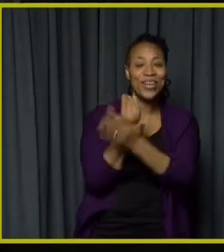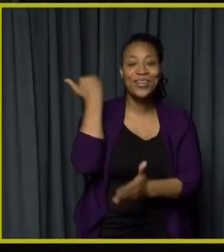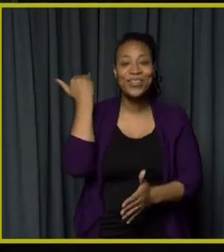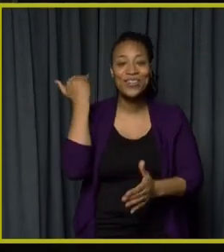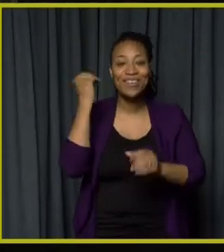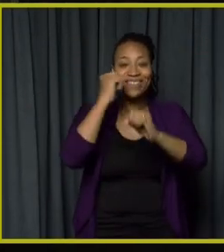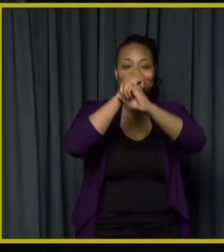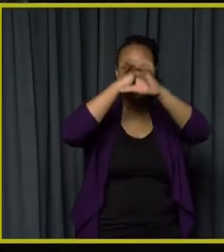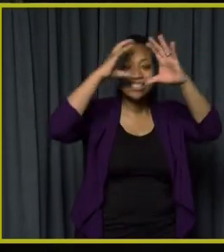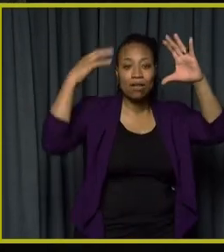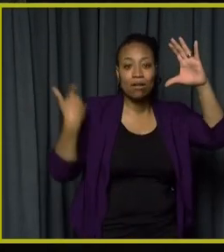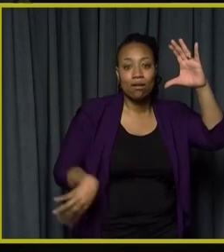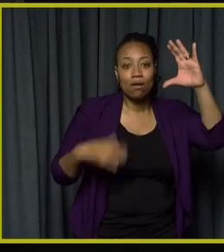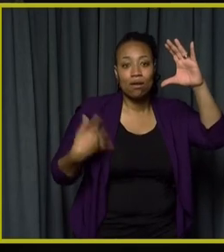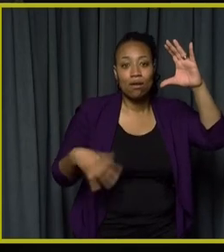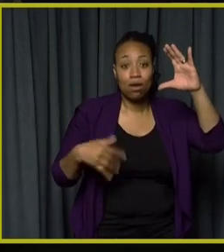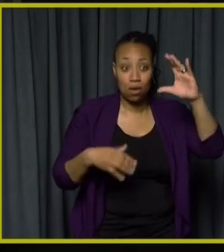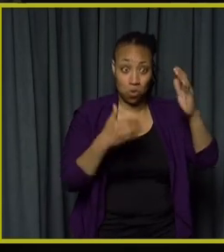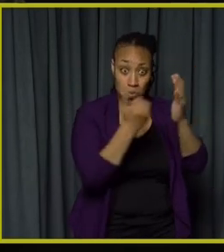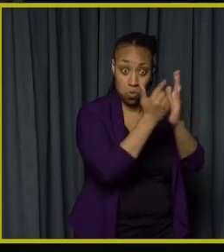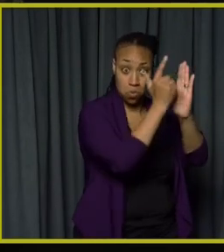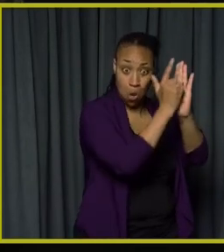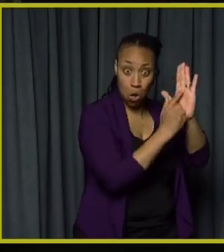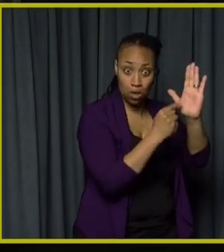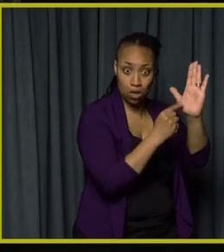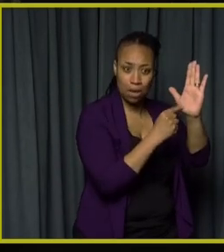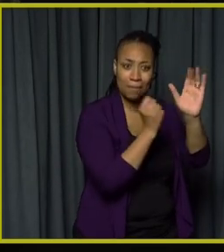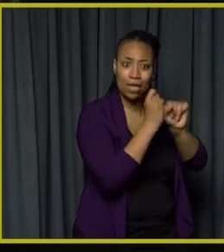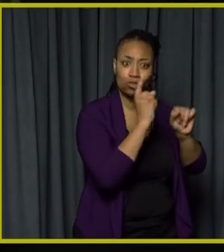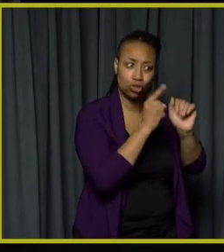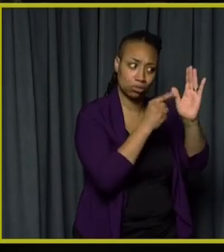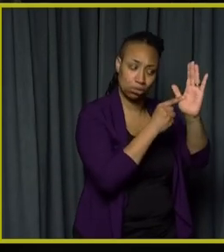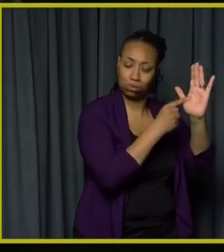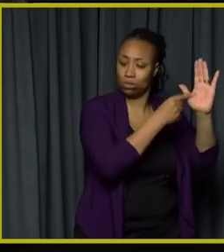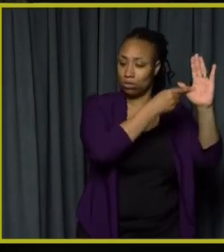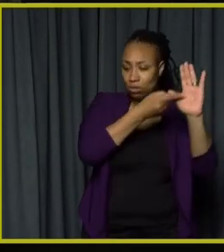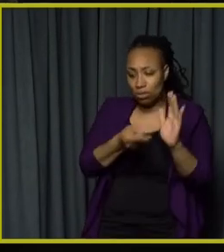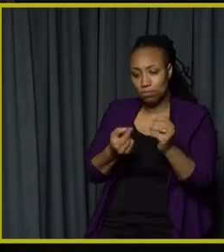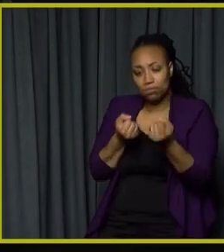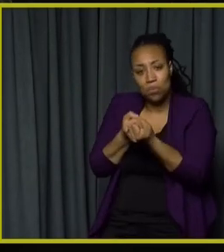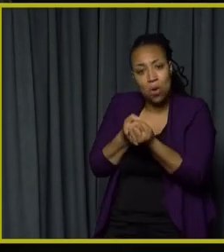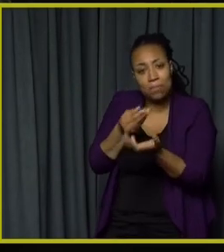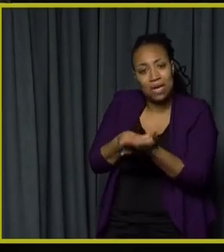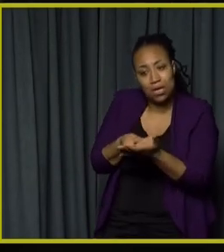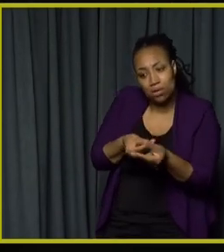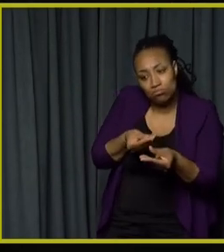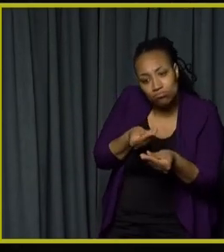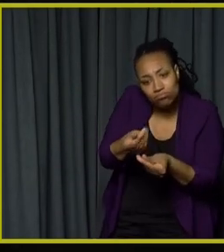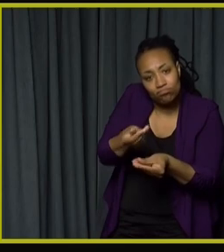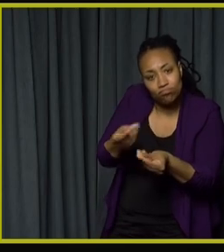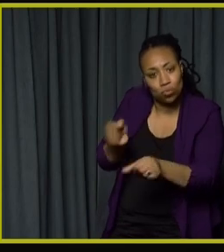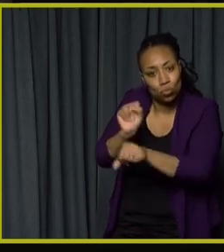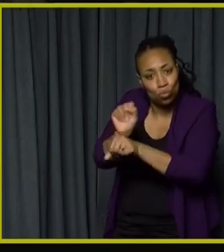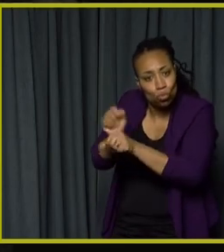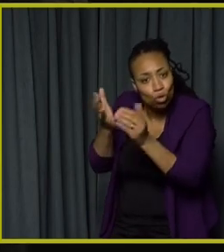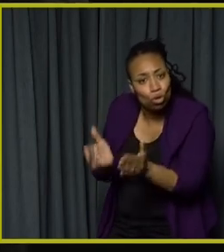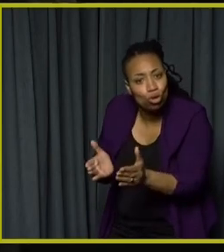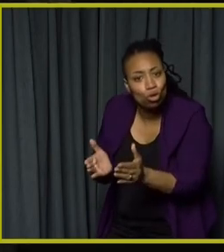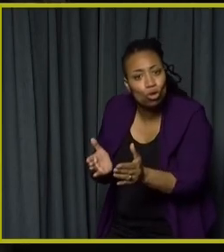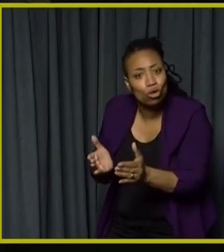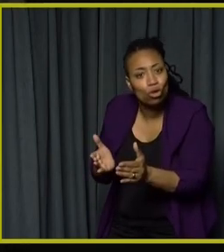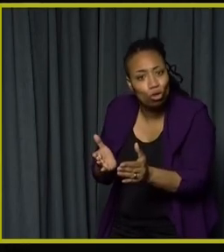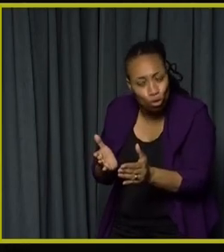municipal workers so we can save the jobs of public service workers, but also guarantee health care, but